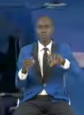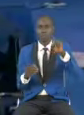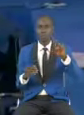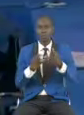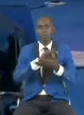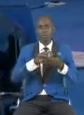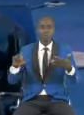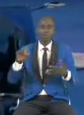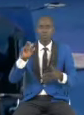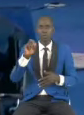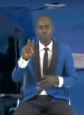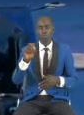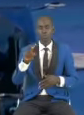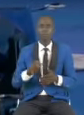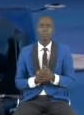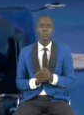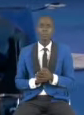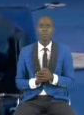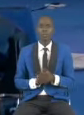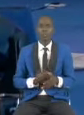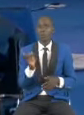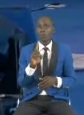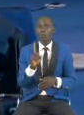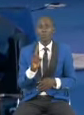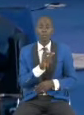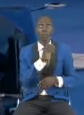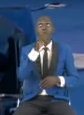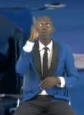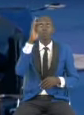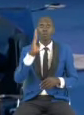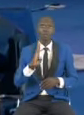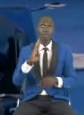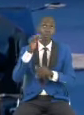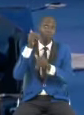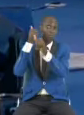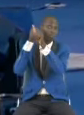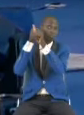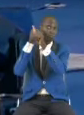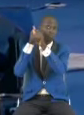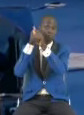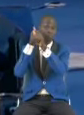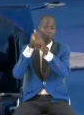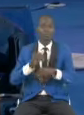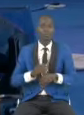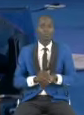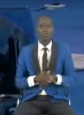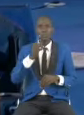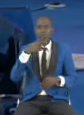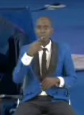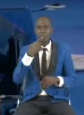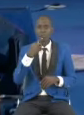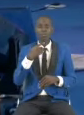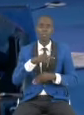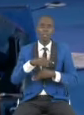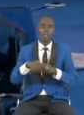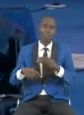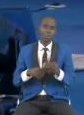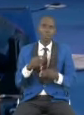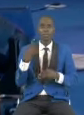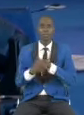verse 12, where God himself spoke about the Passover for